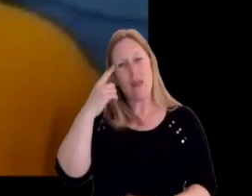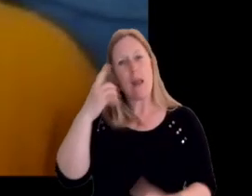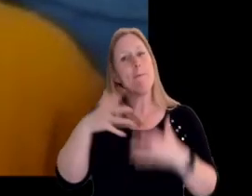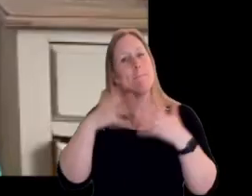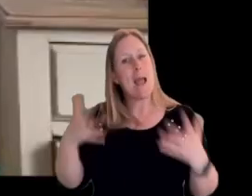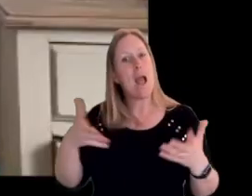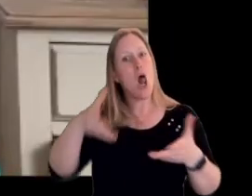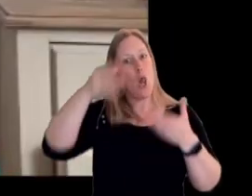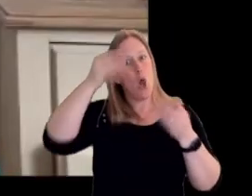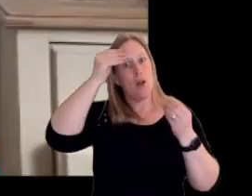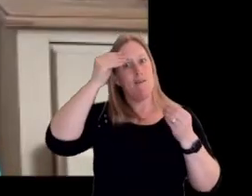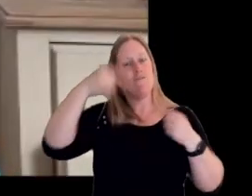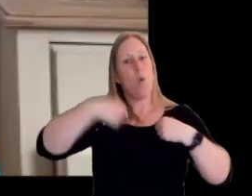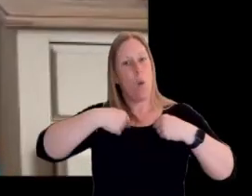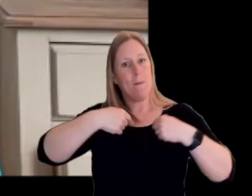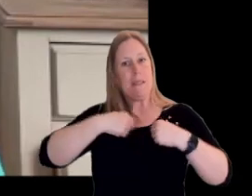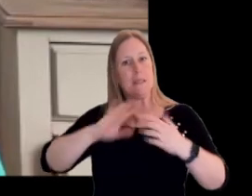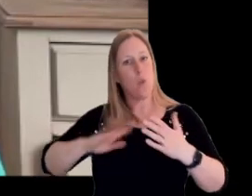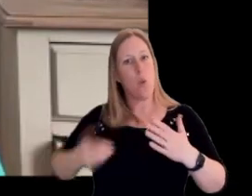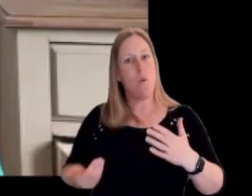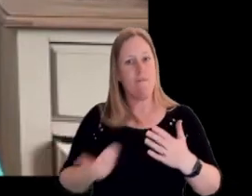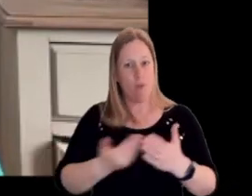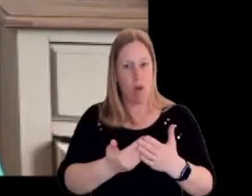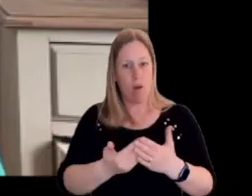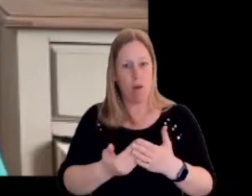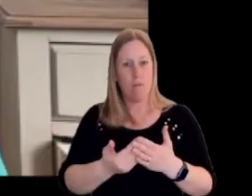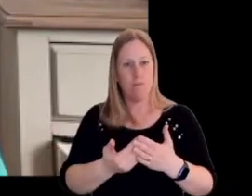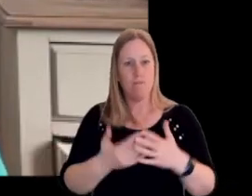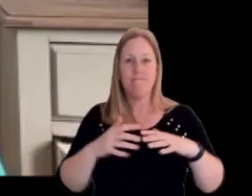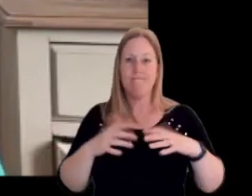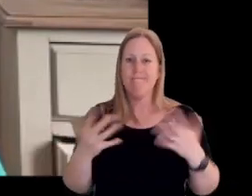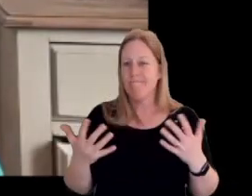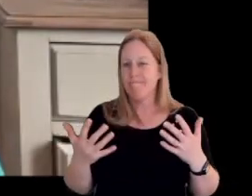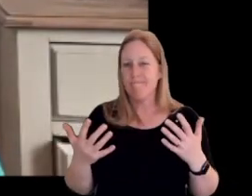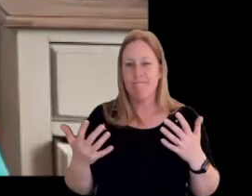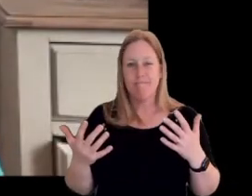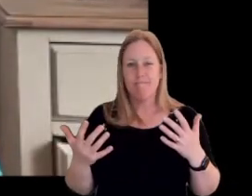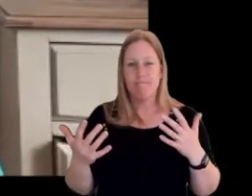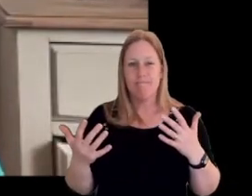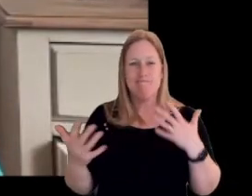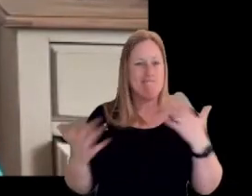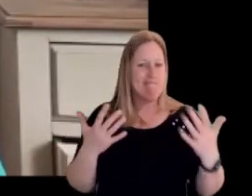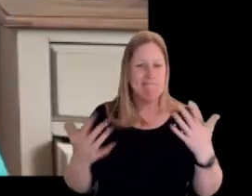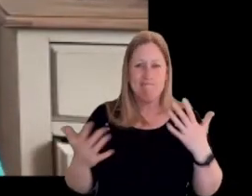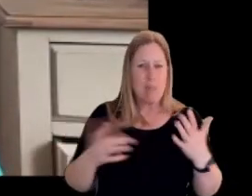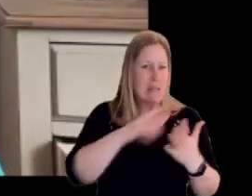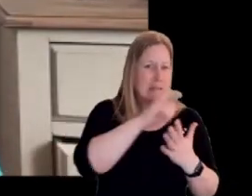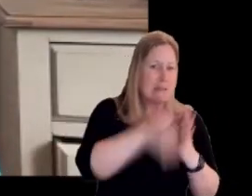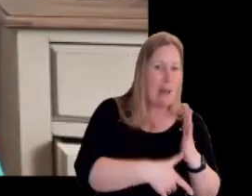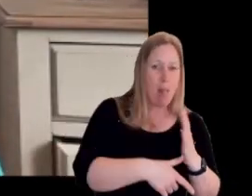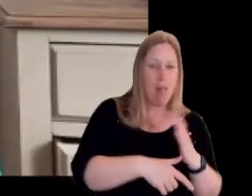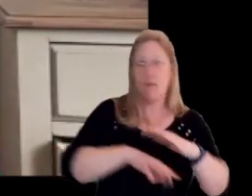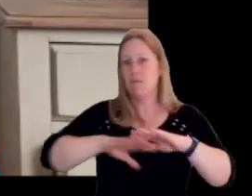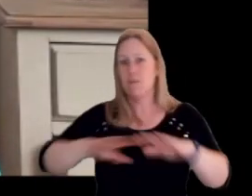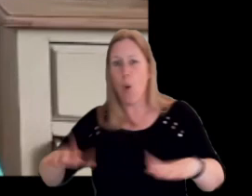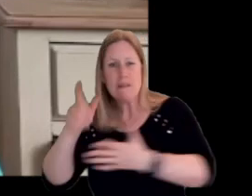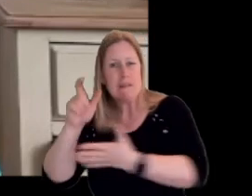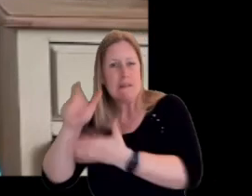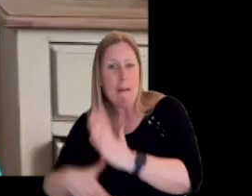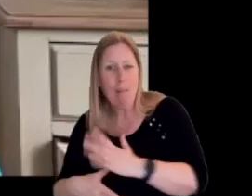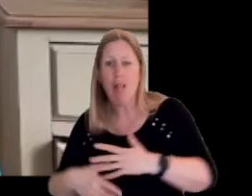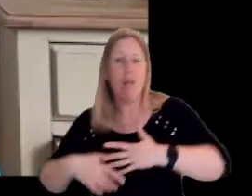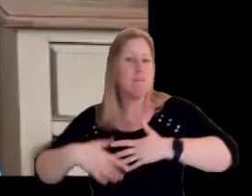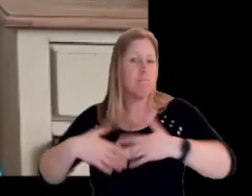that's one of the biggest learning for me so far is, and whether you're disabled